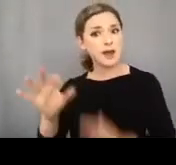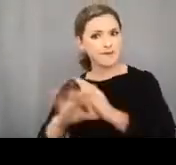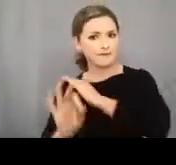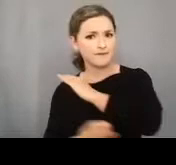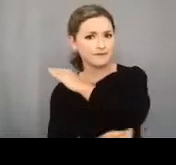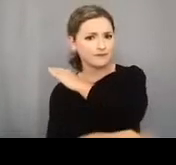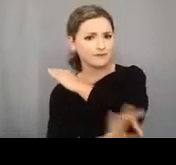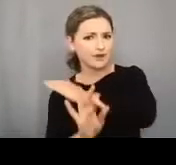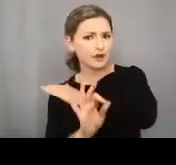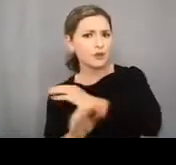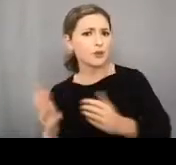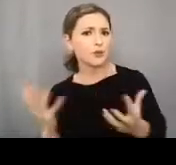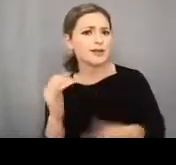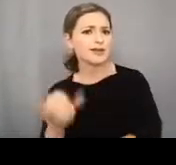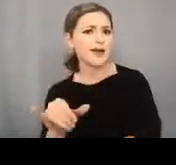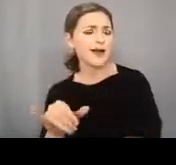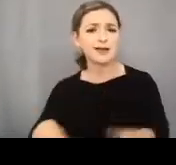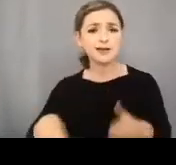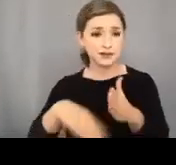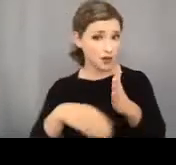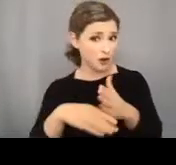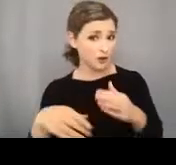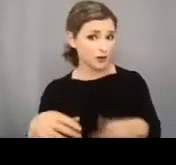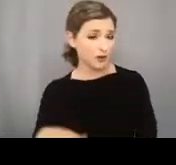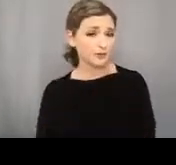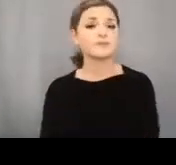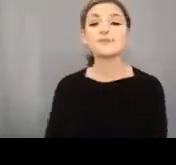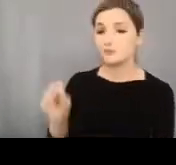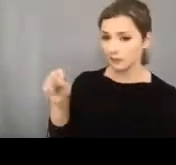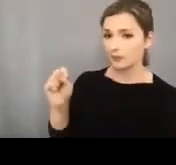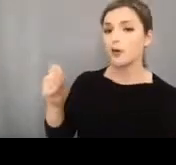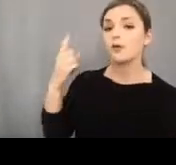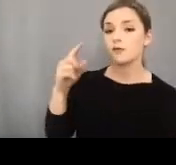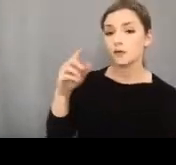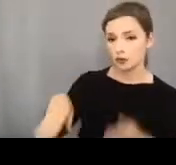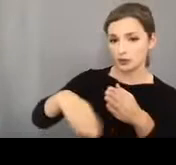That's Pepe Field. That's our soccer and lacrosse facility.